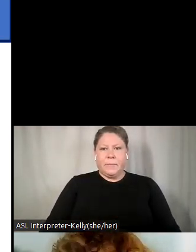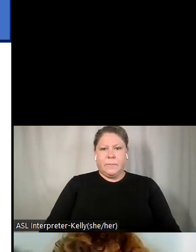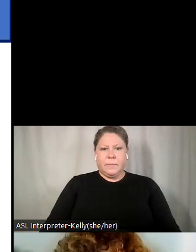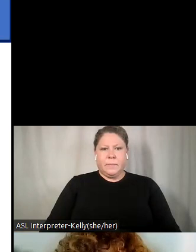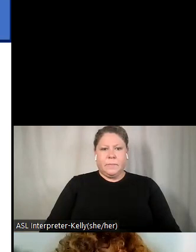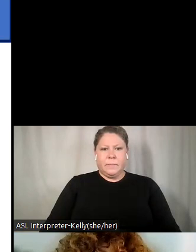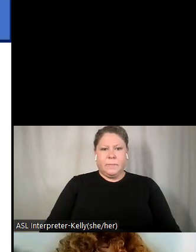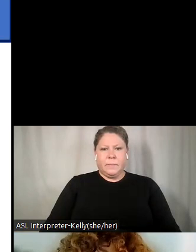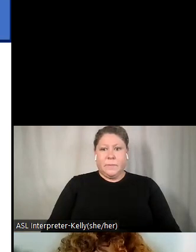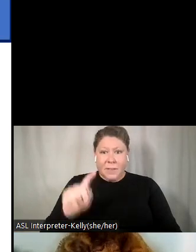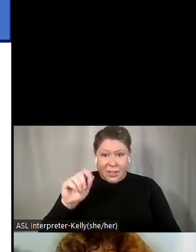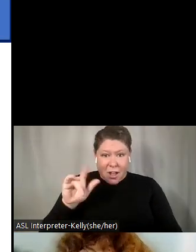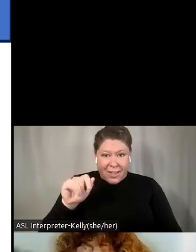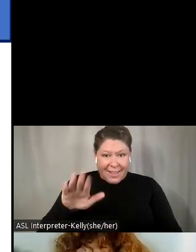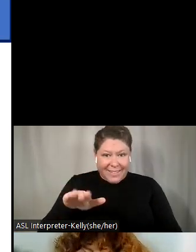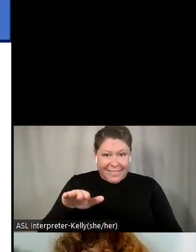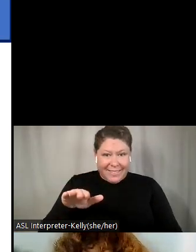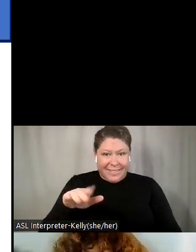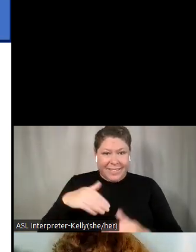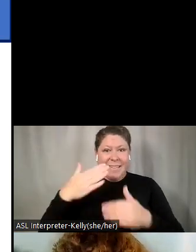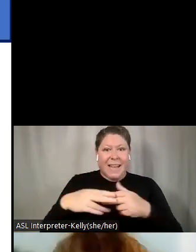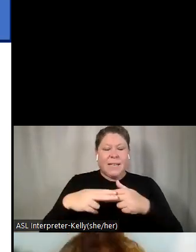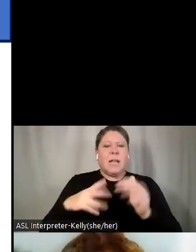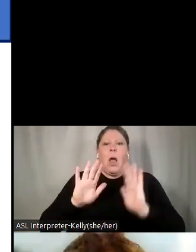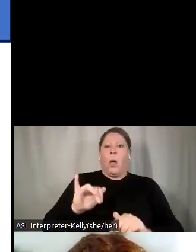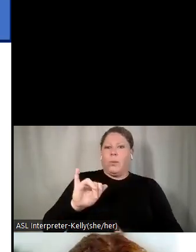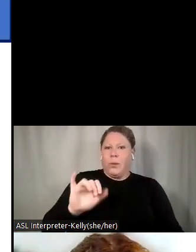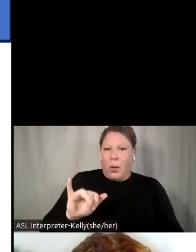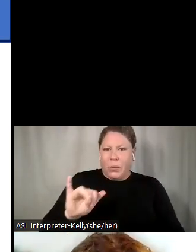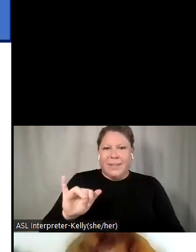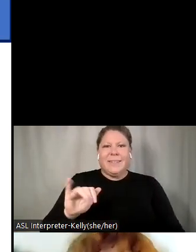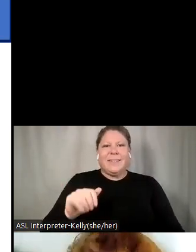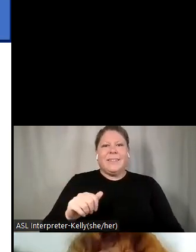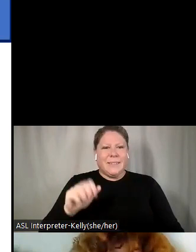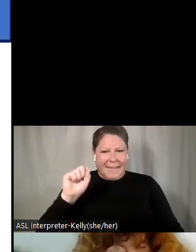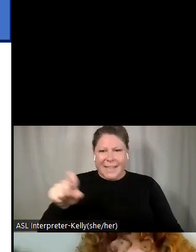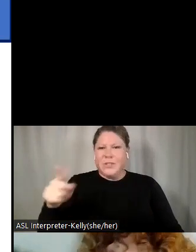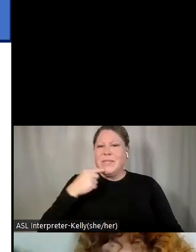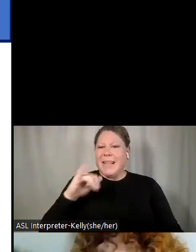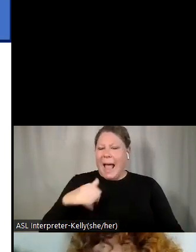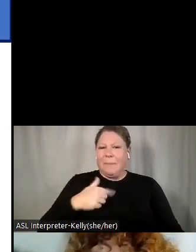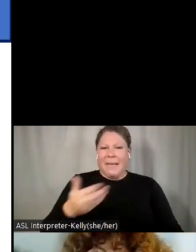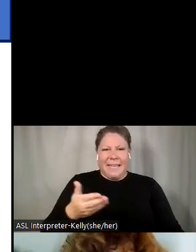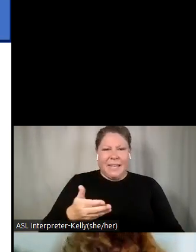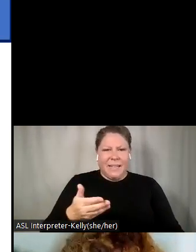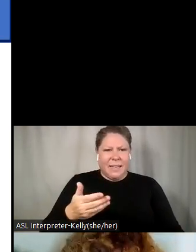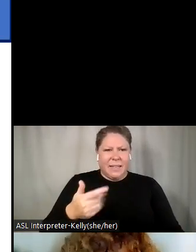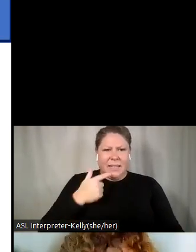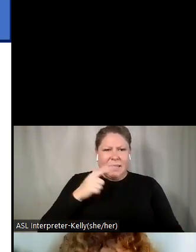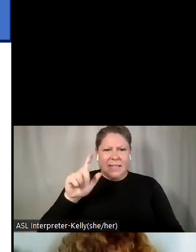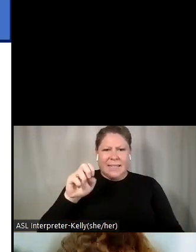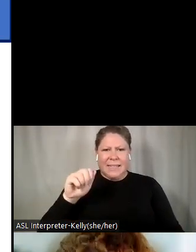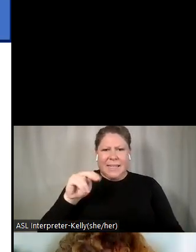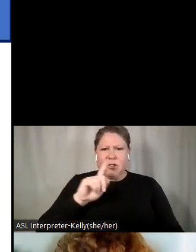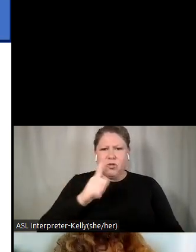Are you with me? Next slide. I don't know if I said that clearly. Sorry. Yes, ma'am. I'm here. I'm looking at the Lean True North